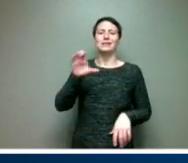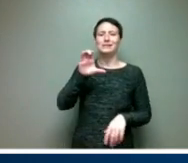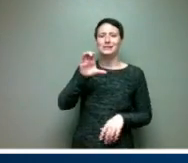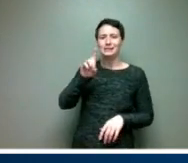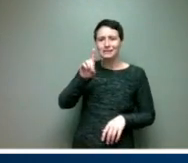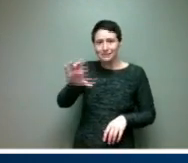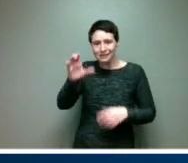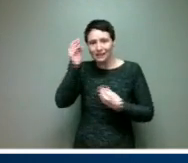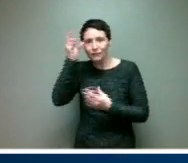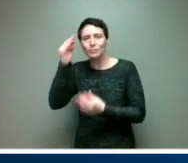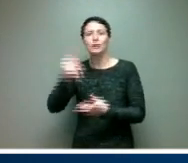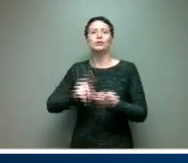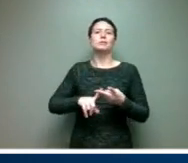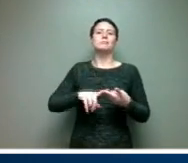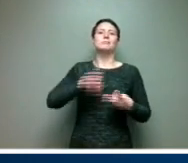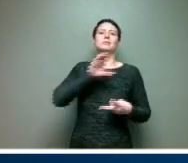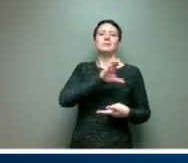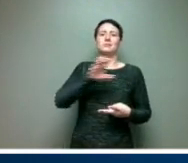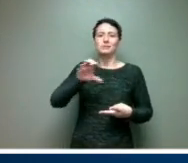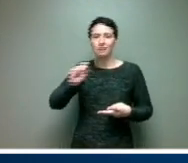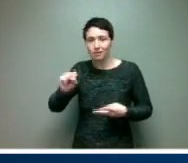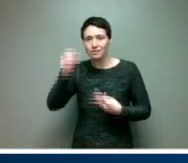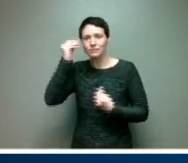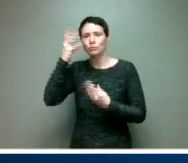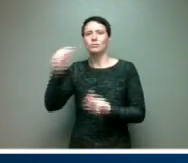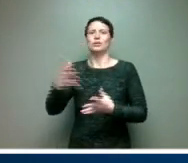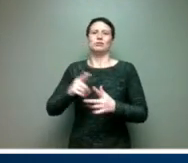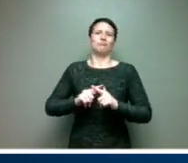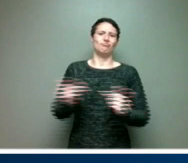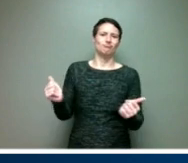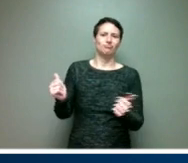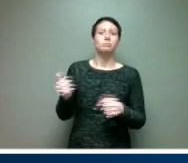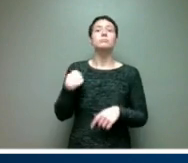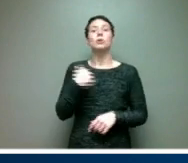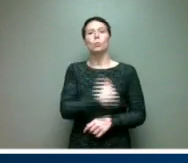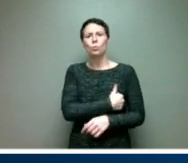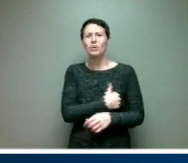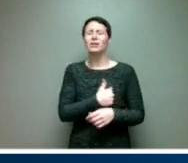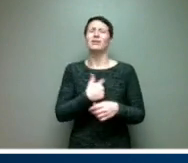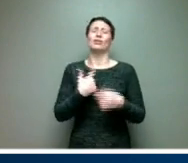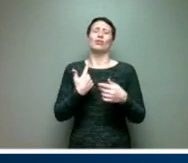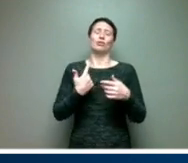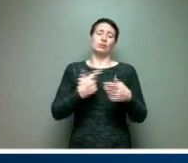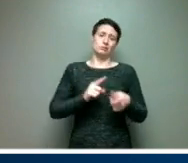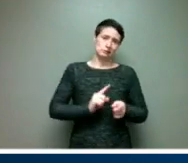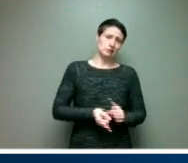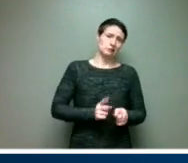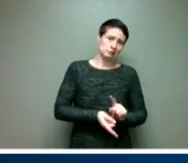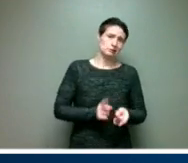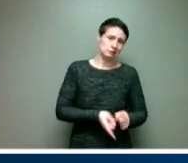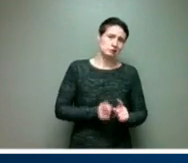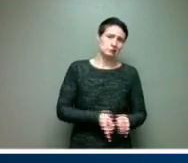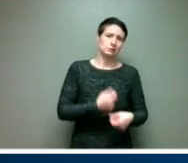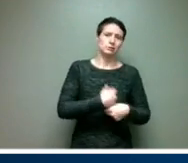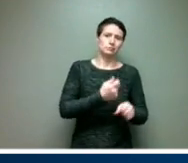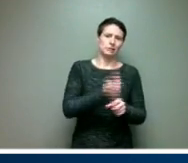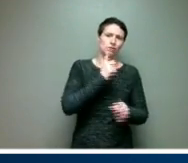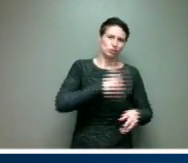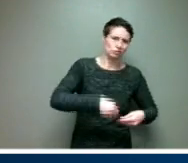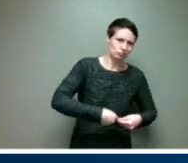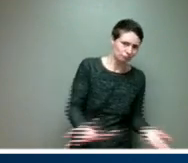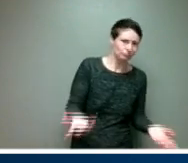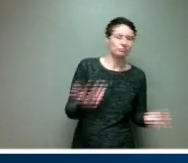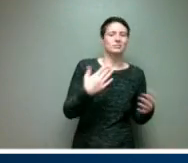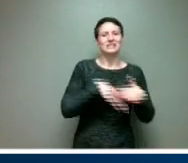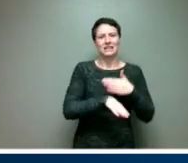from Columbus City Schools. So we're trying very hard to work with all of our